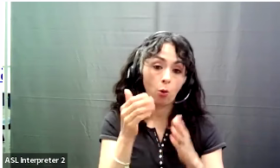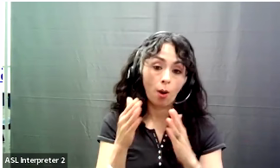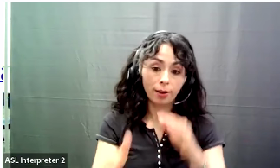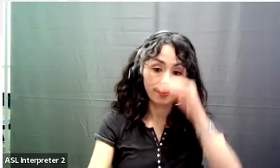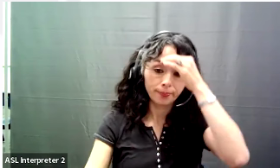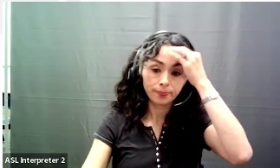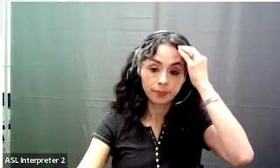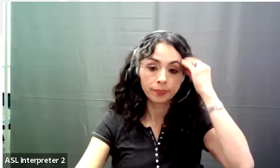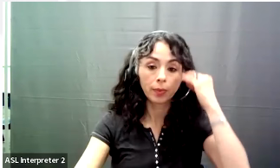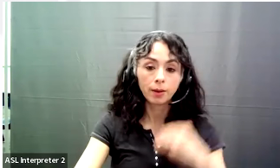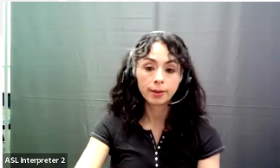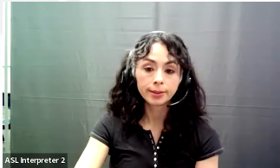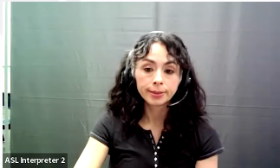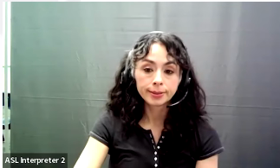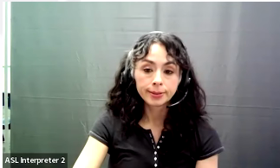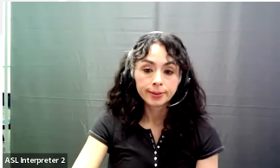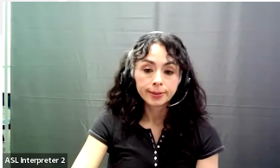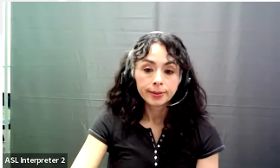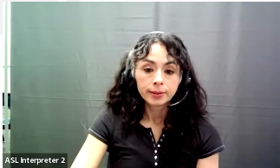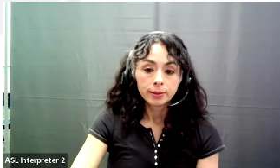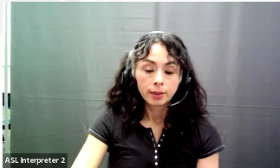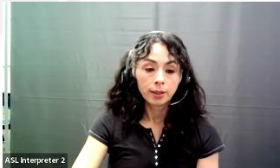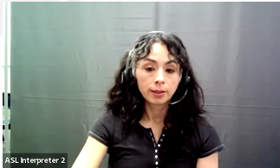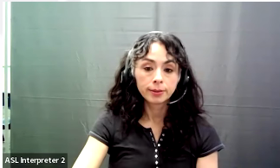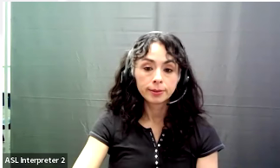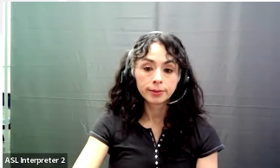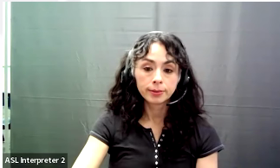way. Similar to our